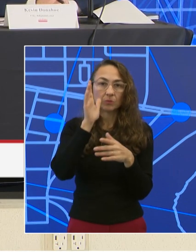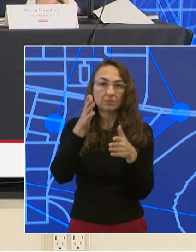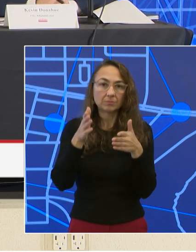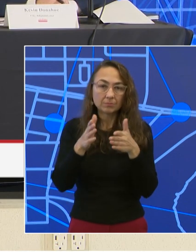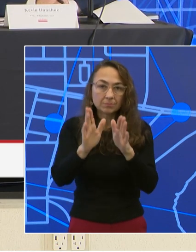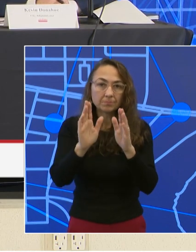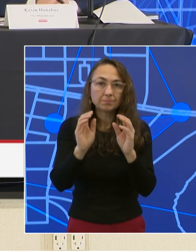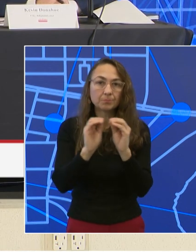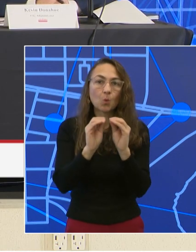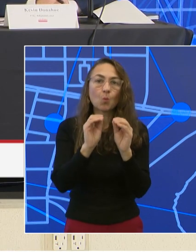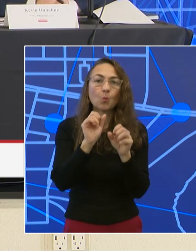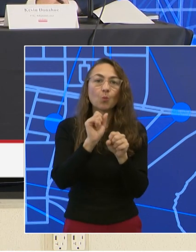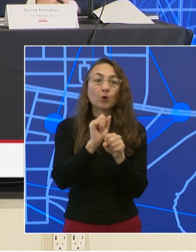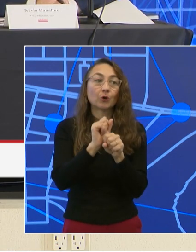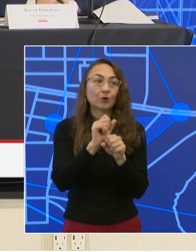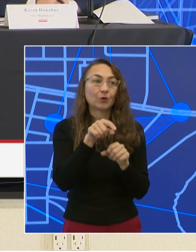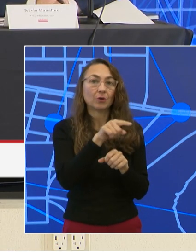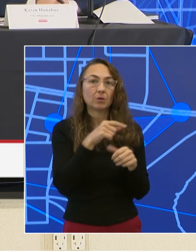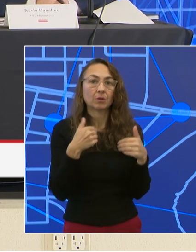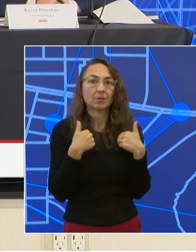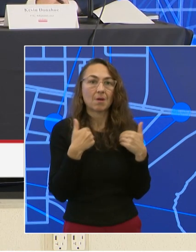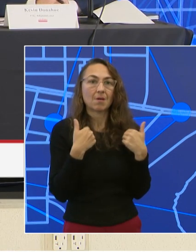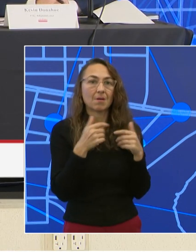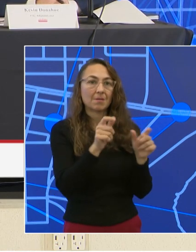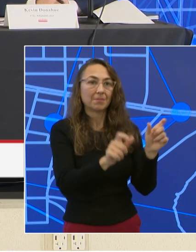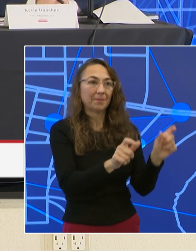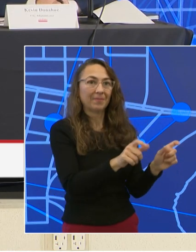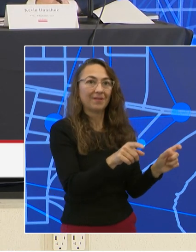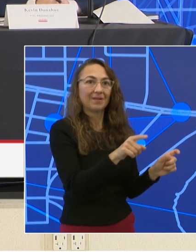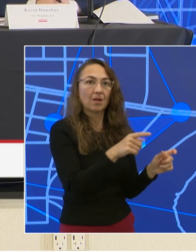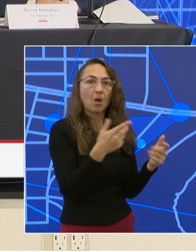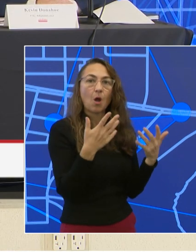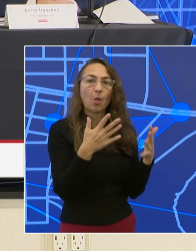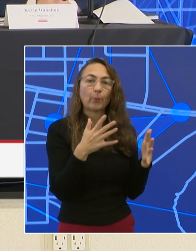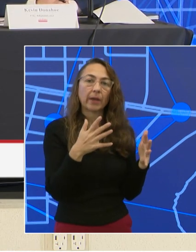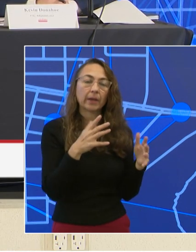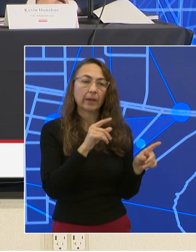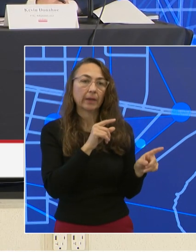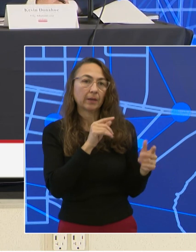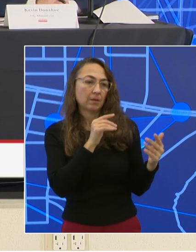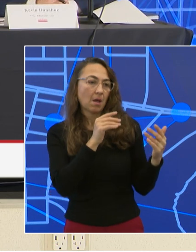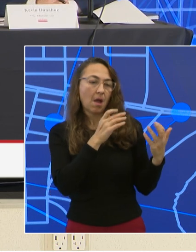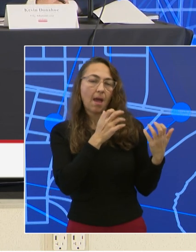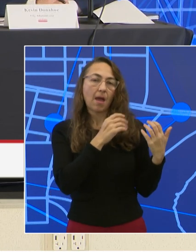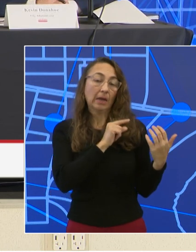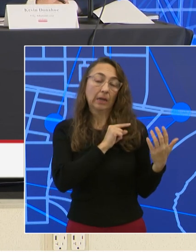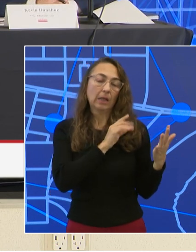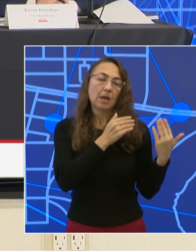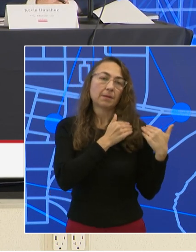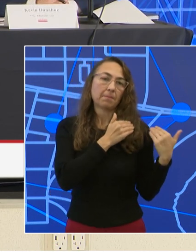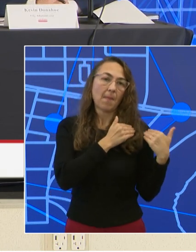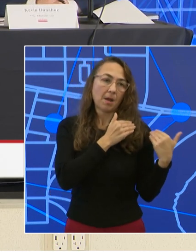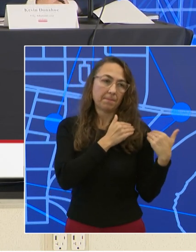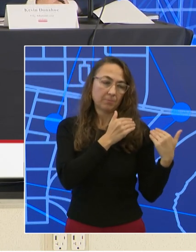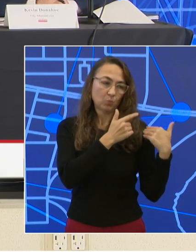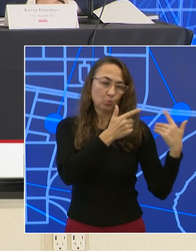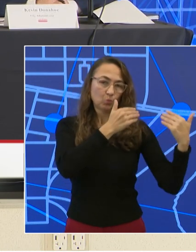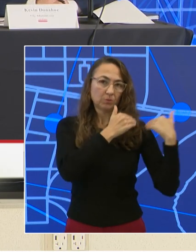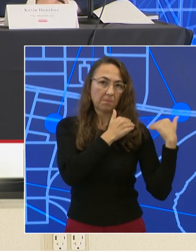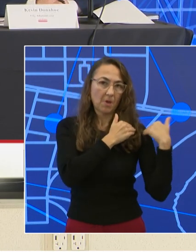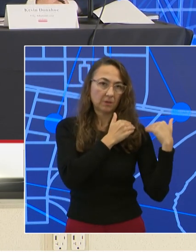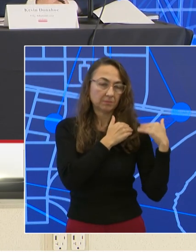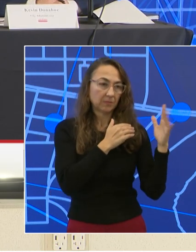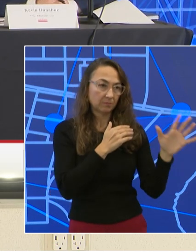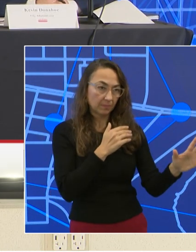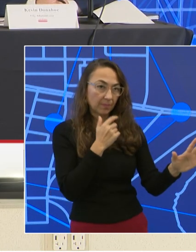have already been found guilty or responsible. So, you know, that's not a good use